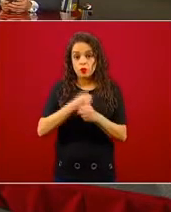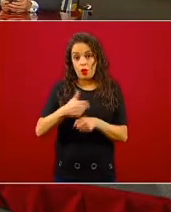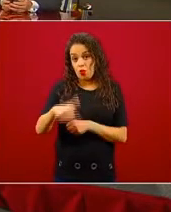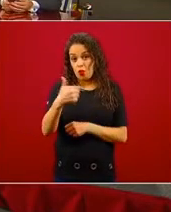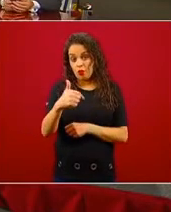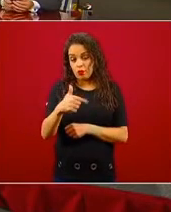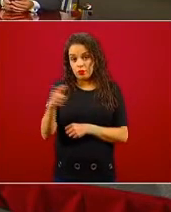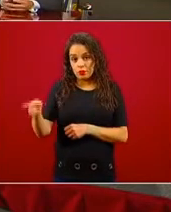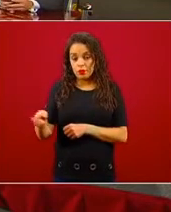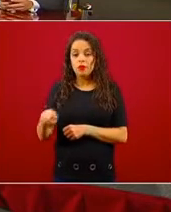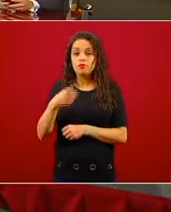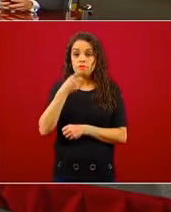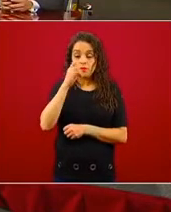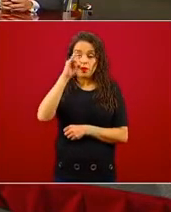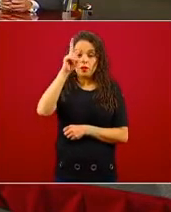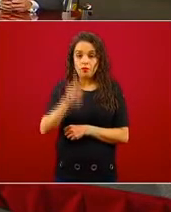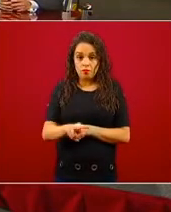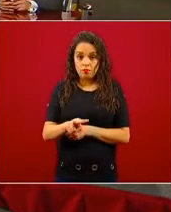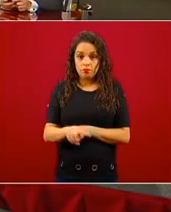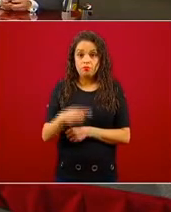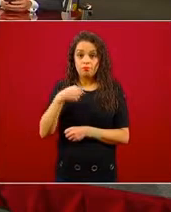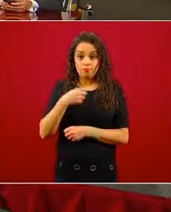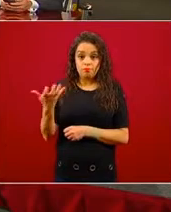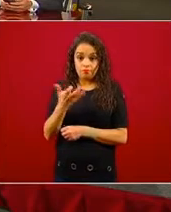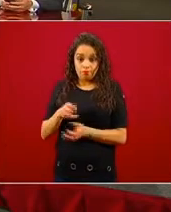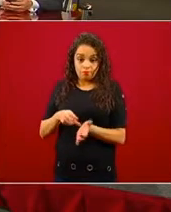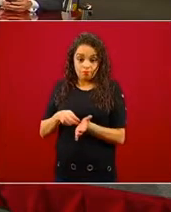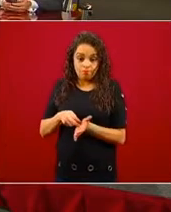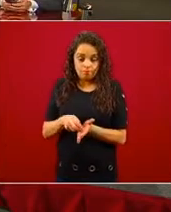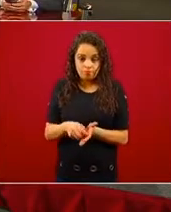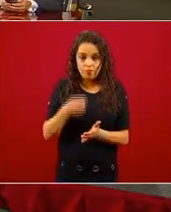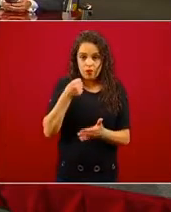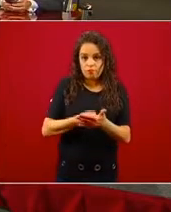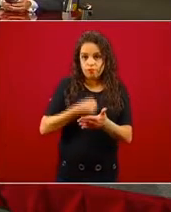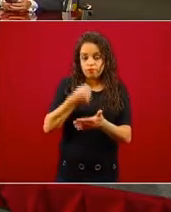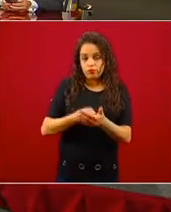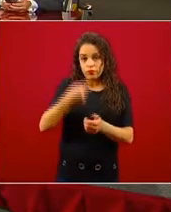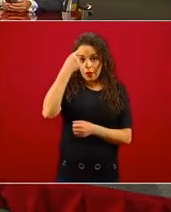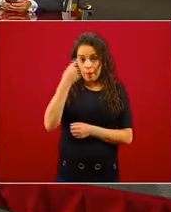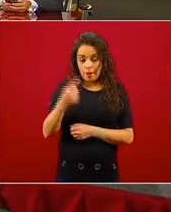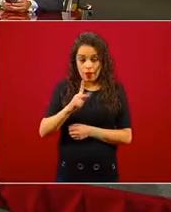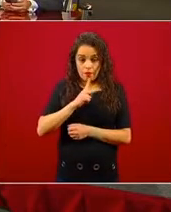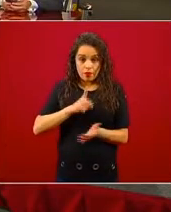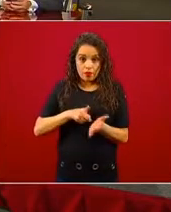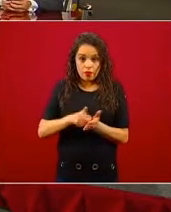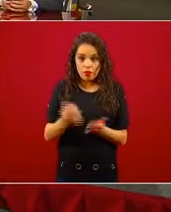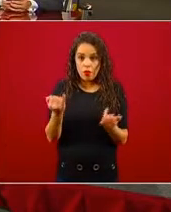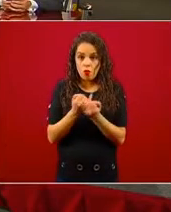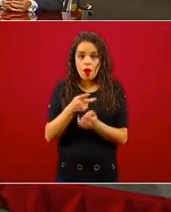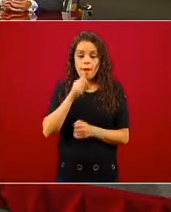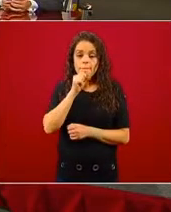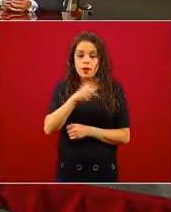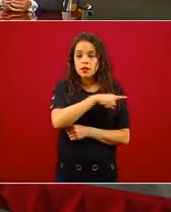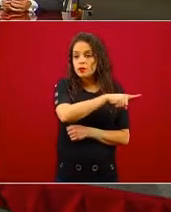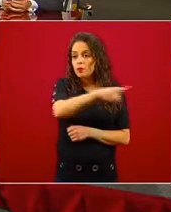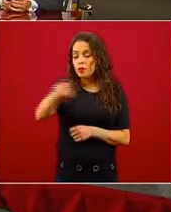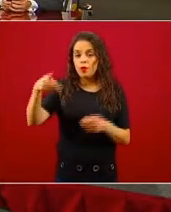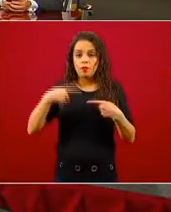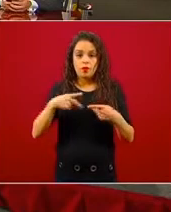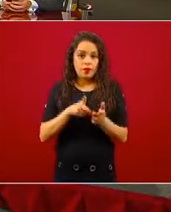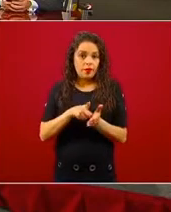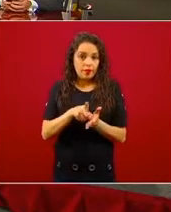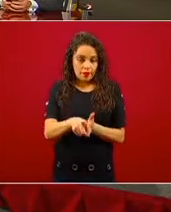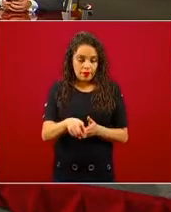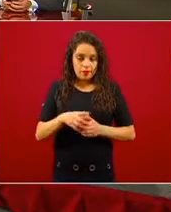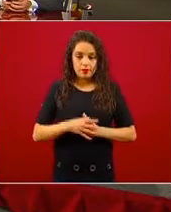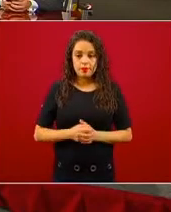misma, of experience as a caminamos domestic para que worker, nuestros and as derechos she sean los herself will mismos que say, tienen las demás we trabajadoras. move Sin forward so that esperar we can have the que un same rights